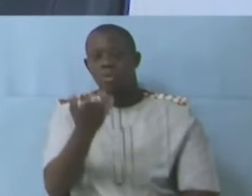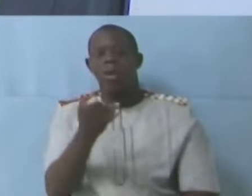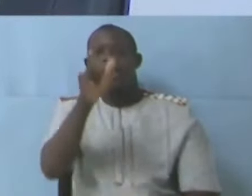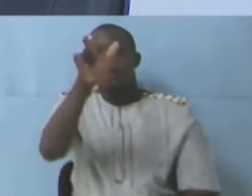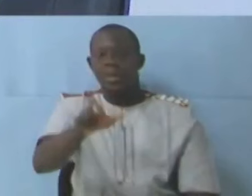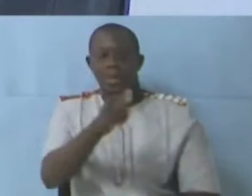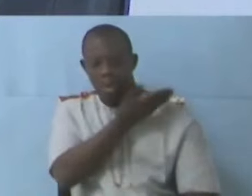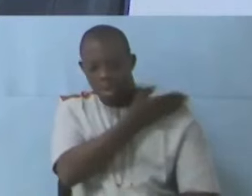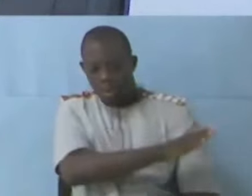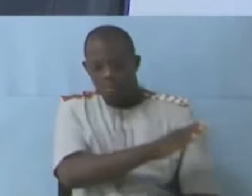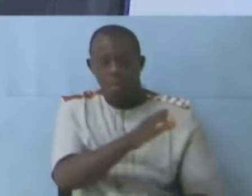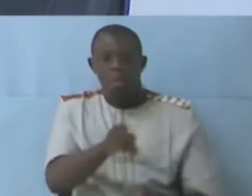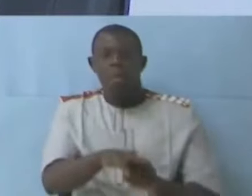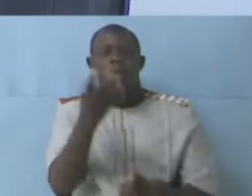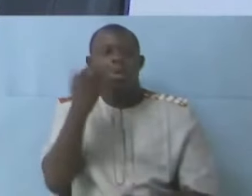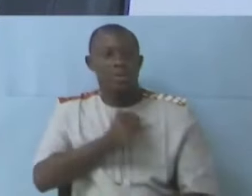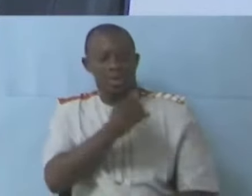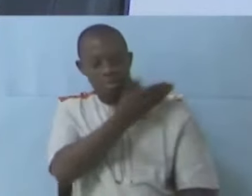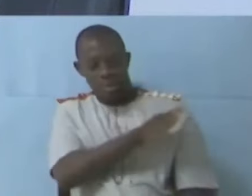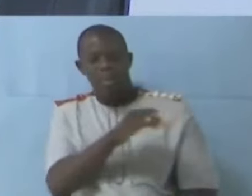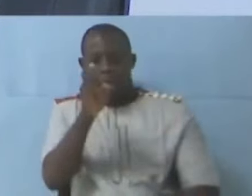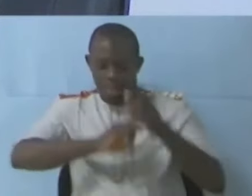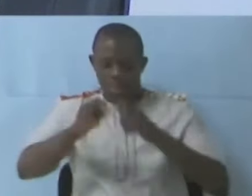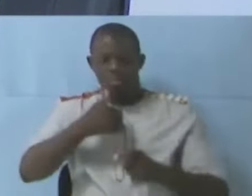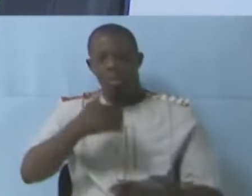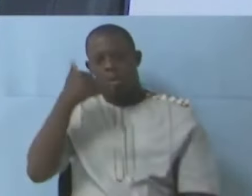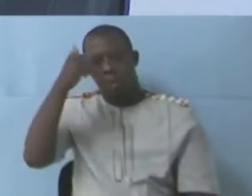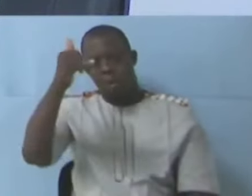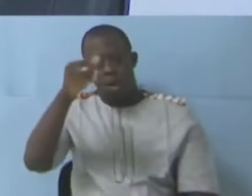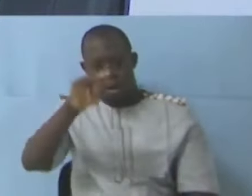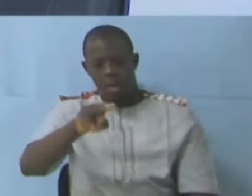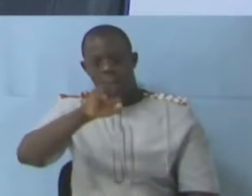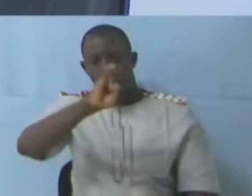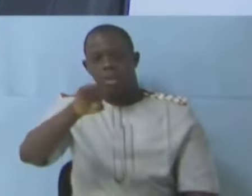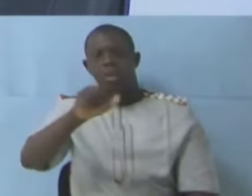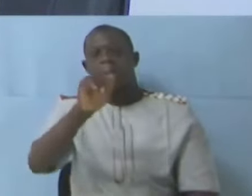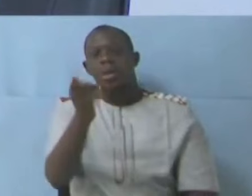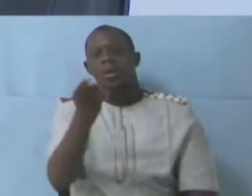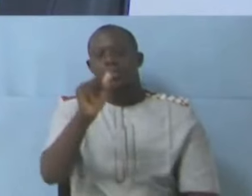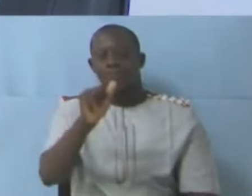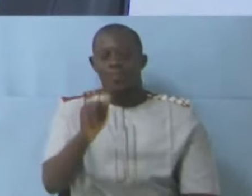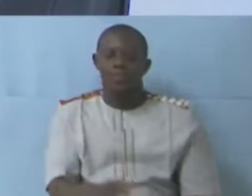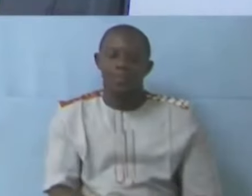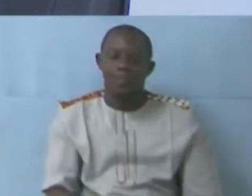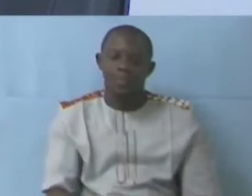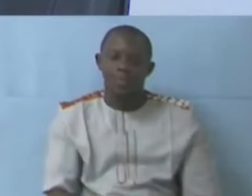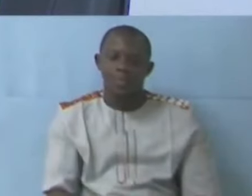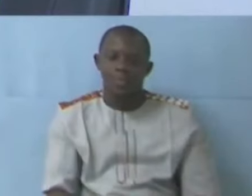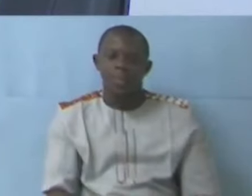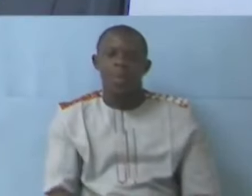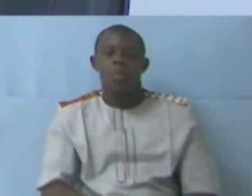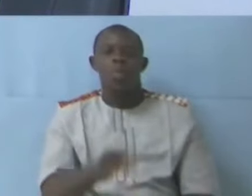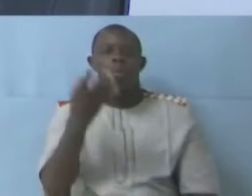So bum demé ma call at Njaga. Then I call back Njaga. Njaga bum uyo wax bi continue